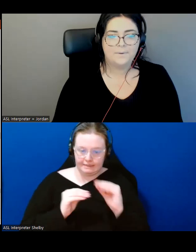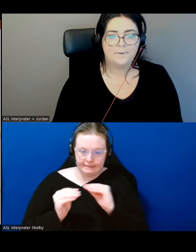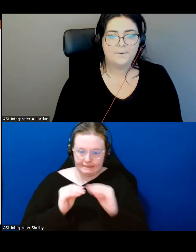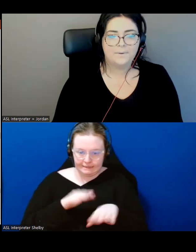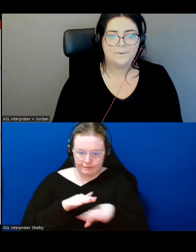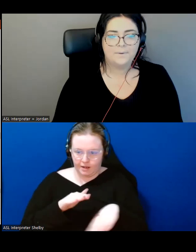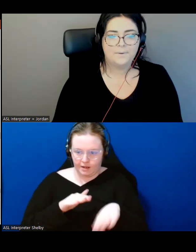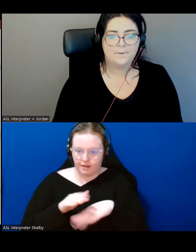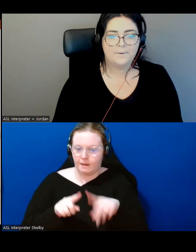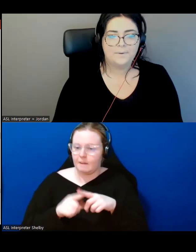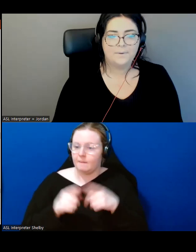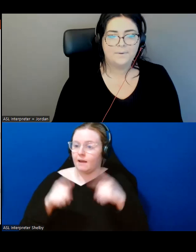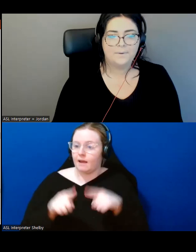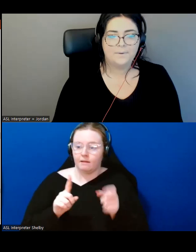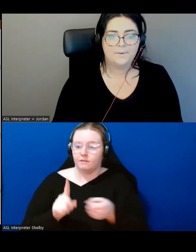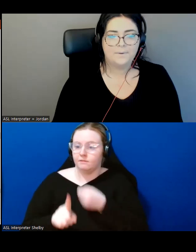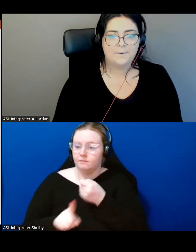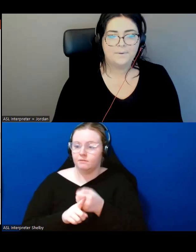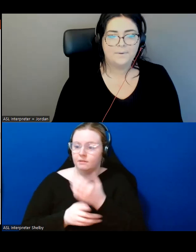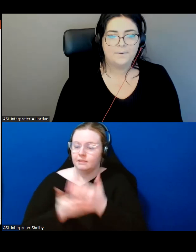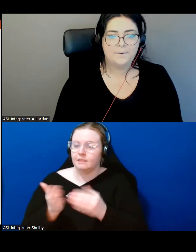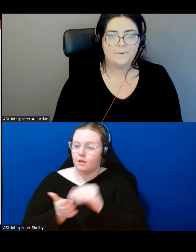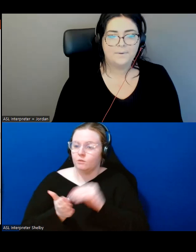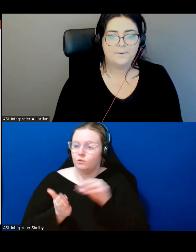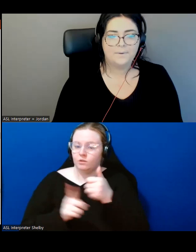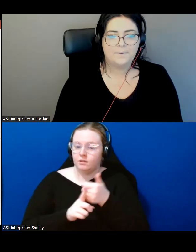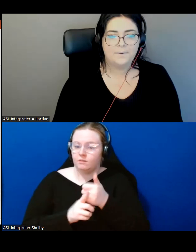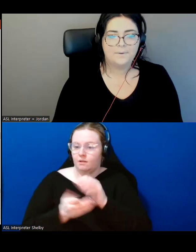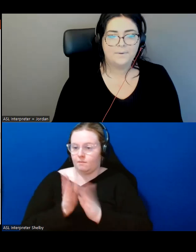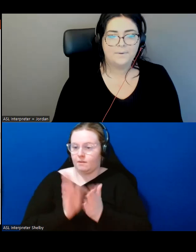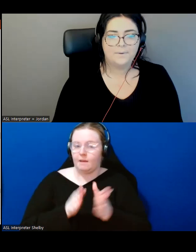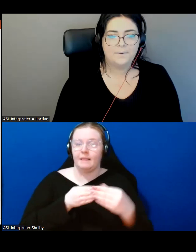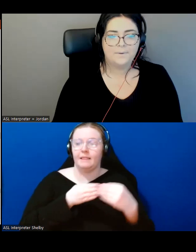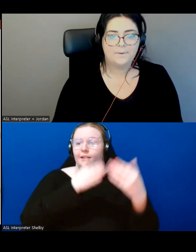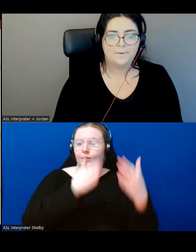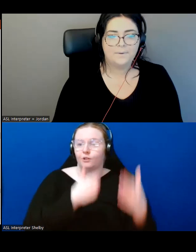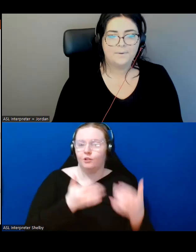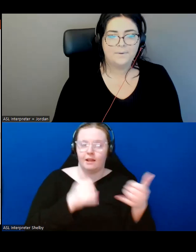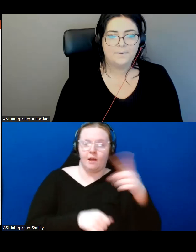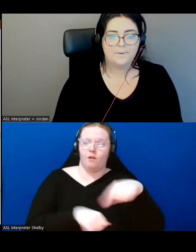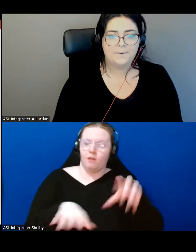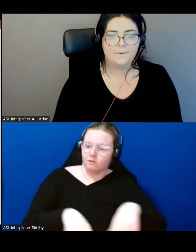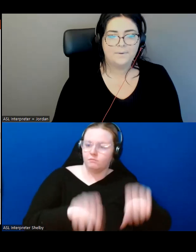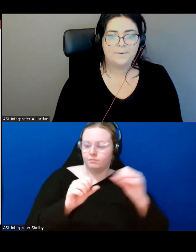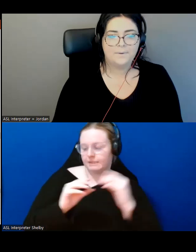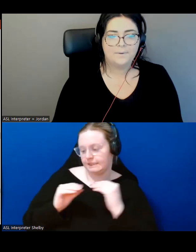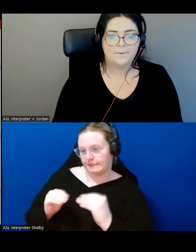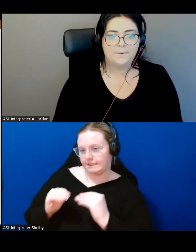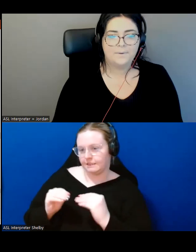that some of their students have now become leaders and are teaching the next generation of participants in the Music and Friends group.